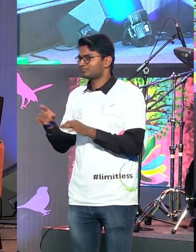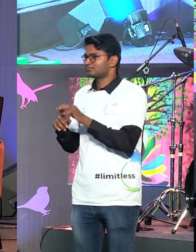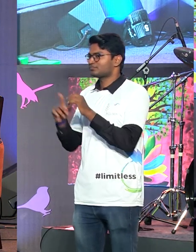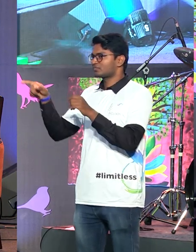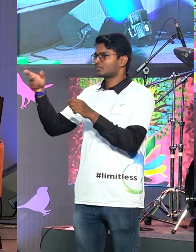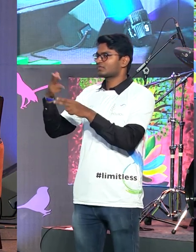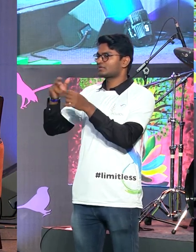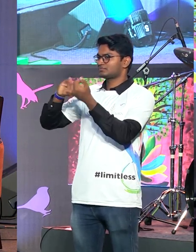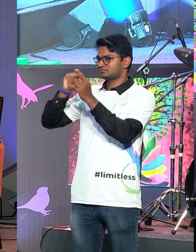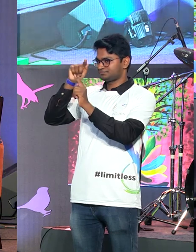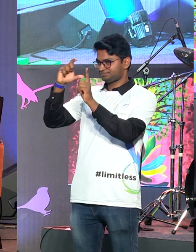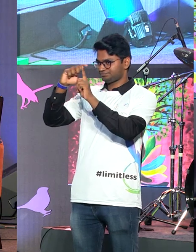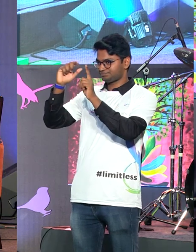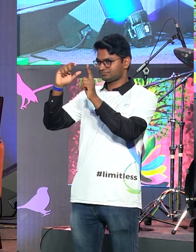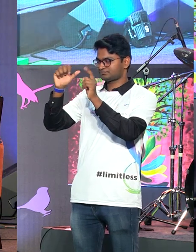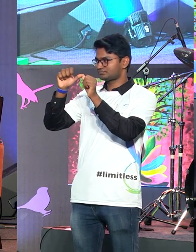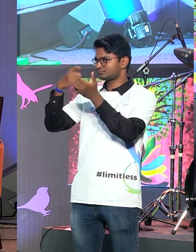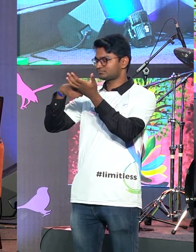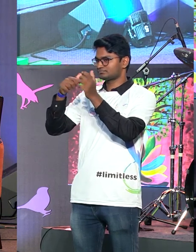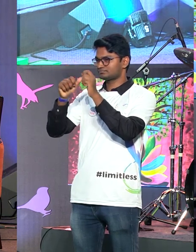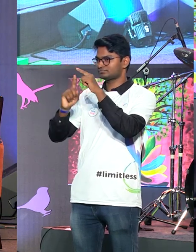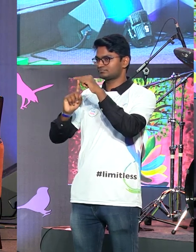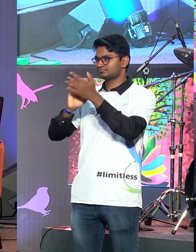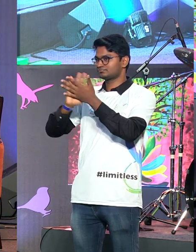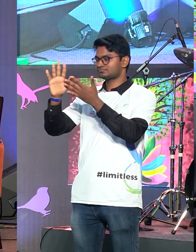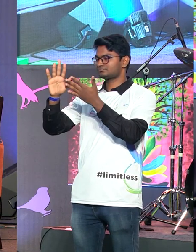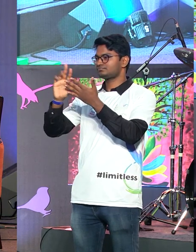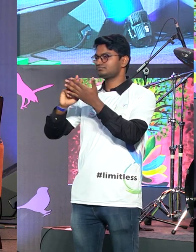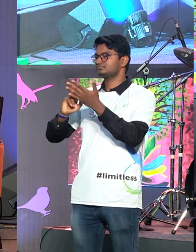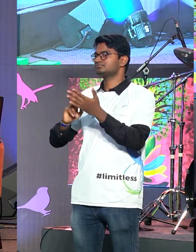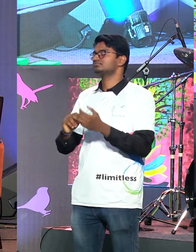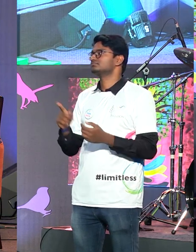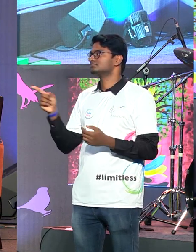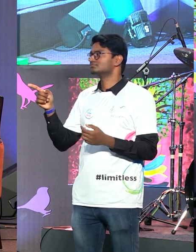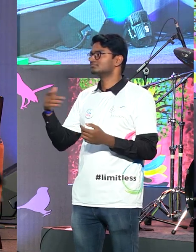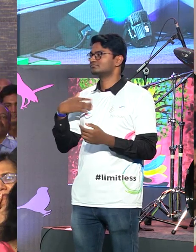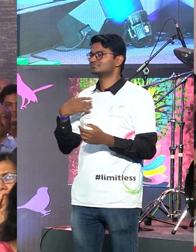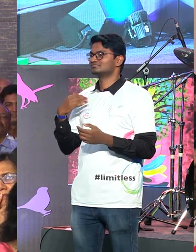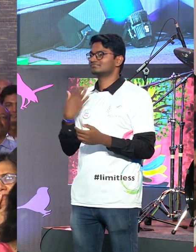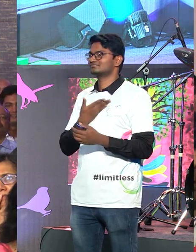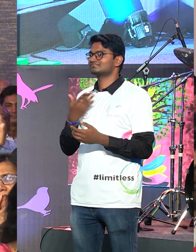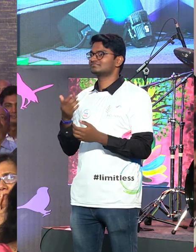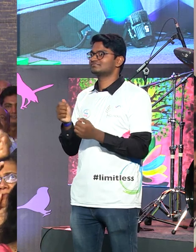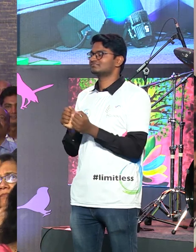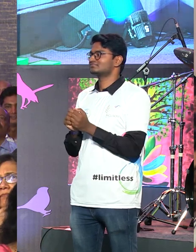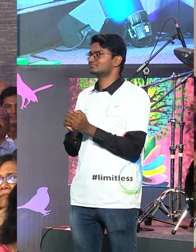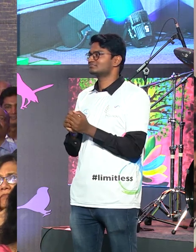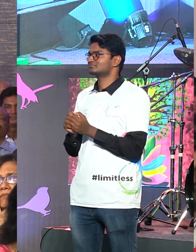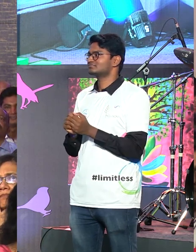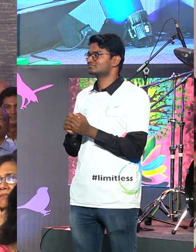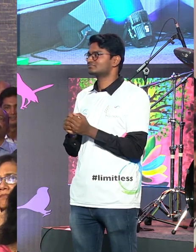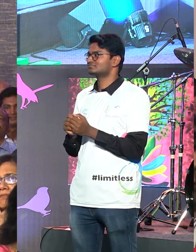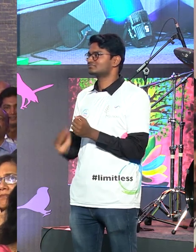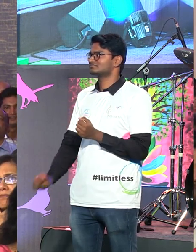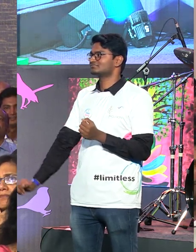He's also my friend, so I can pull my leg with him. He's on the one of the board members in our foundation. Yes, Siddharth. And he's always jealous that I talk too